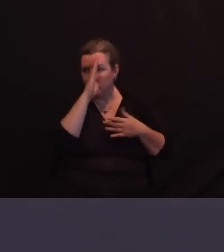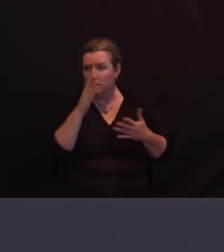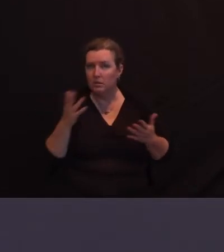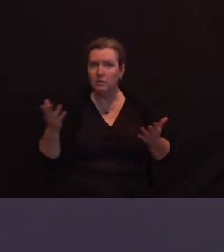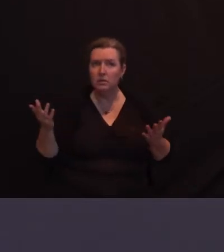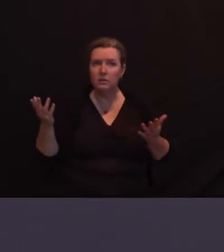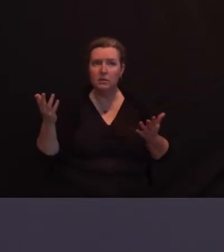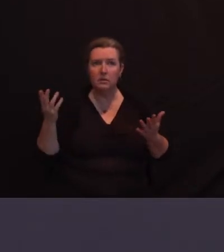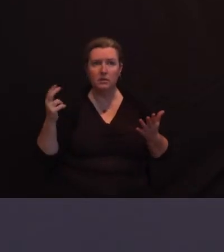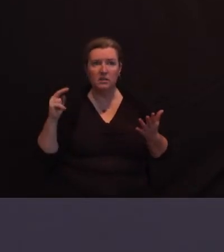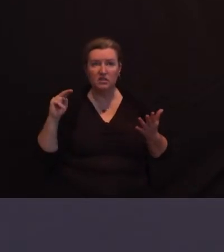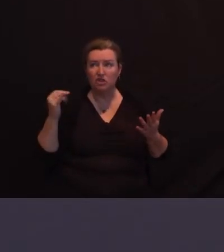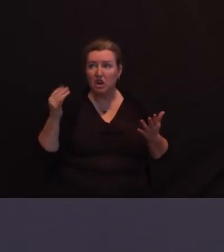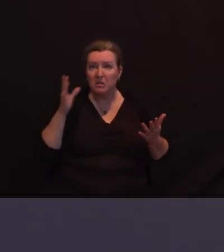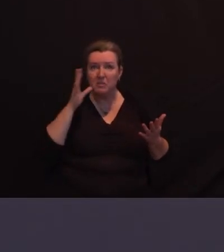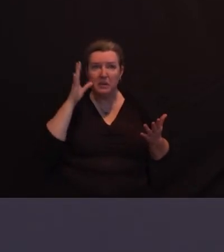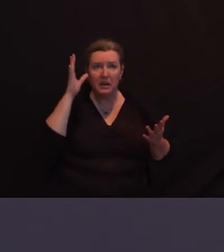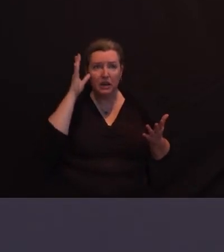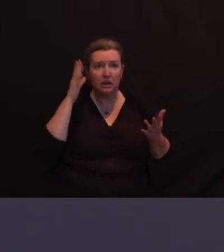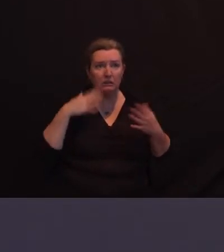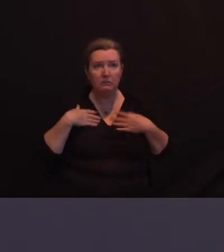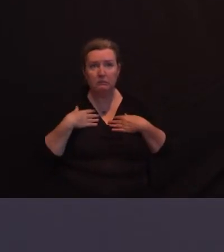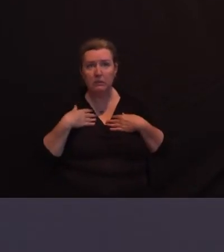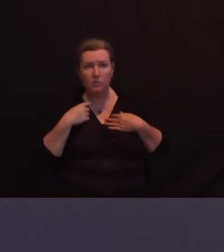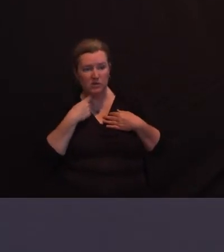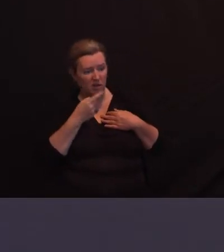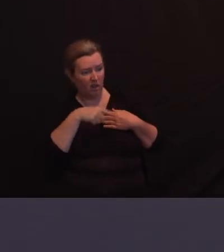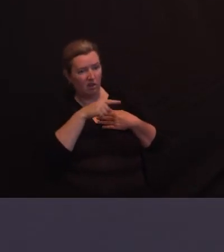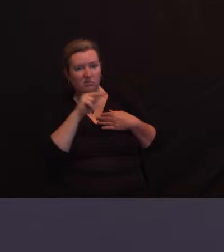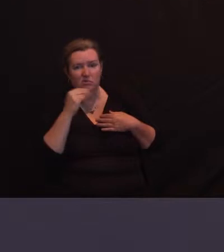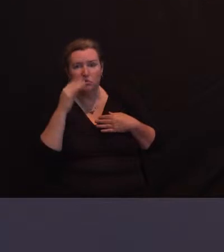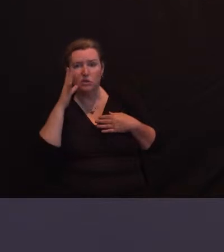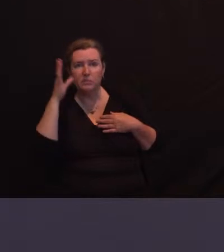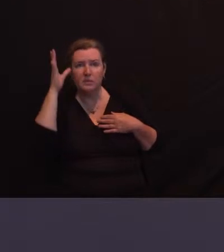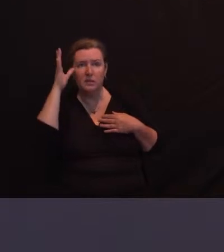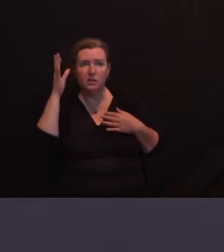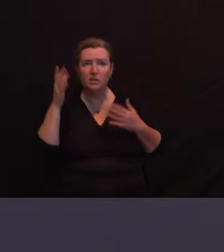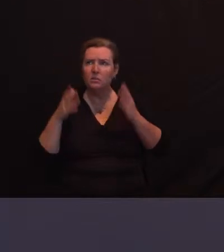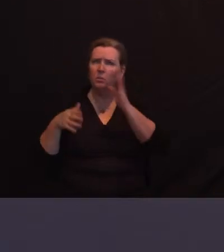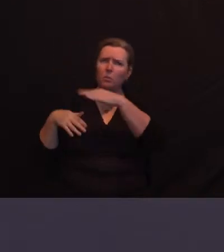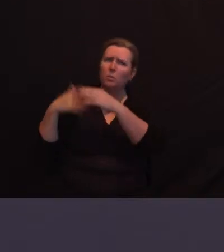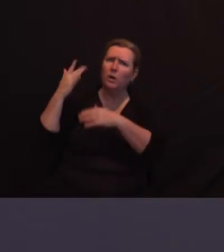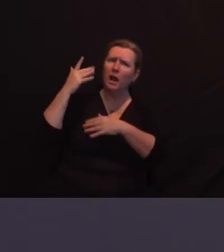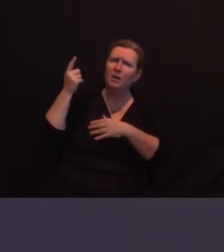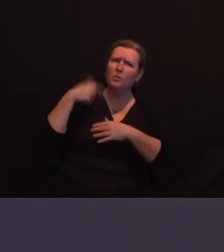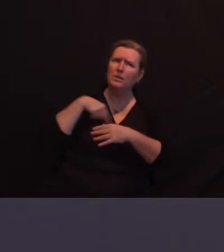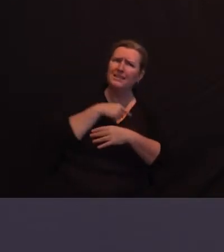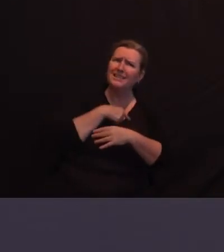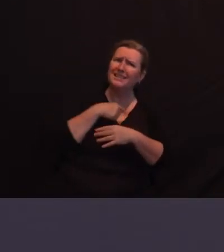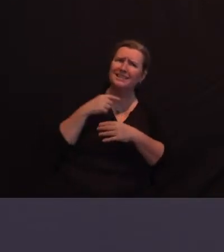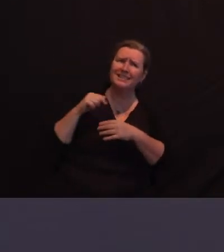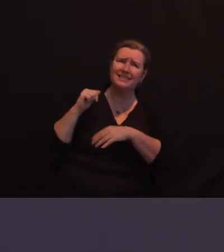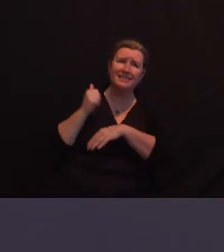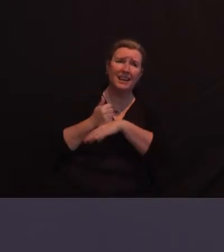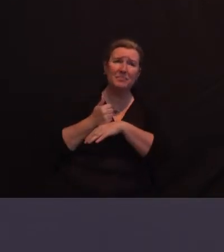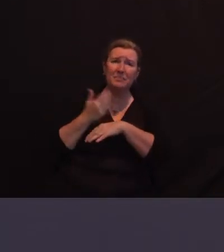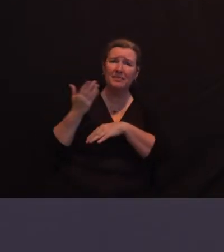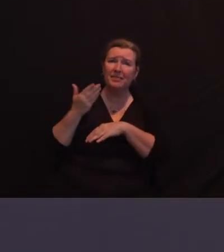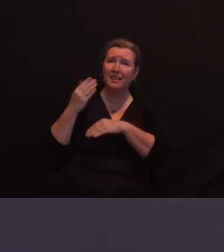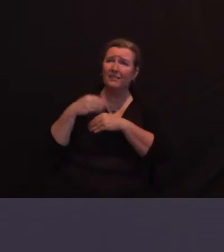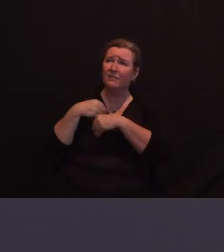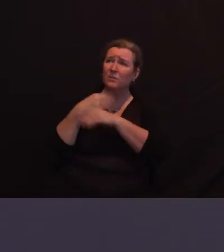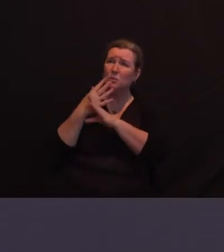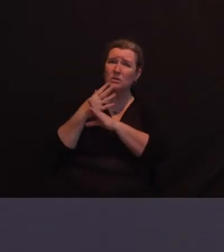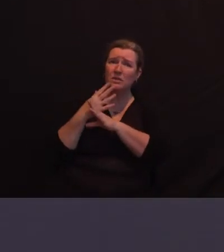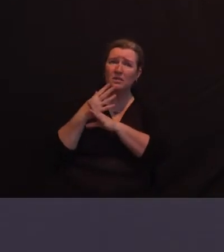New Jersey parents, what would you say to them when they say to you, why don't we set up some kind of a virtual, I